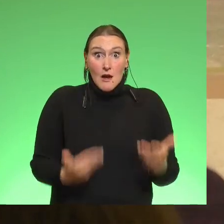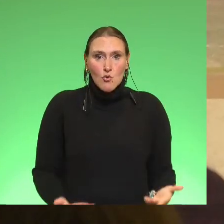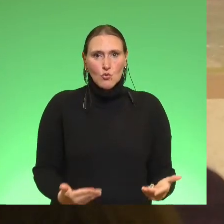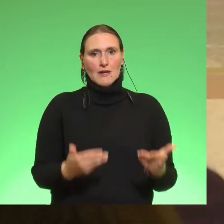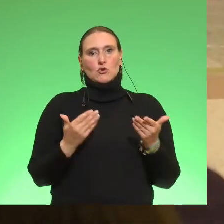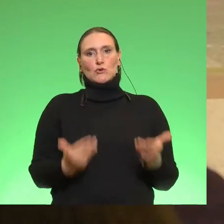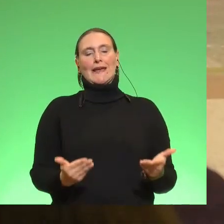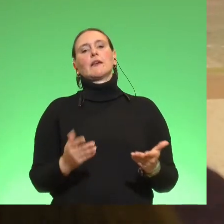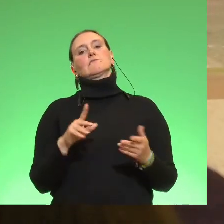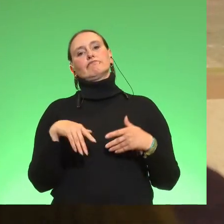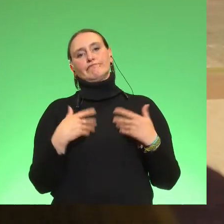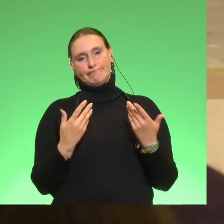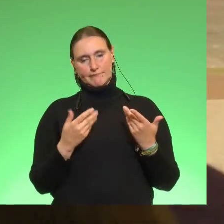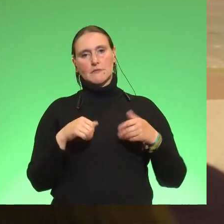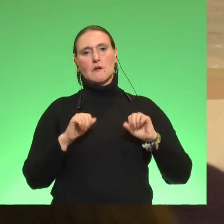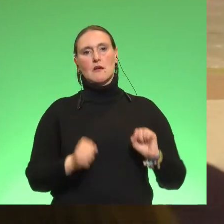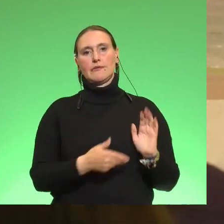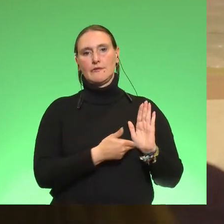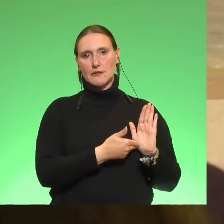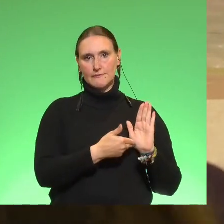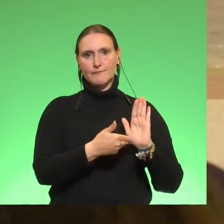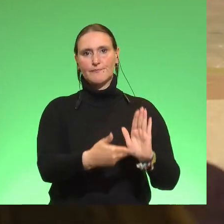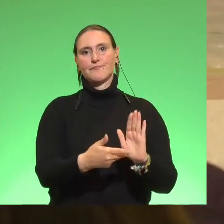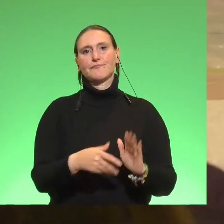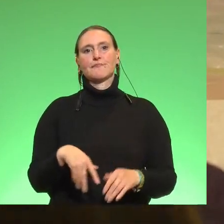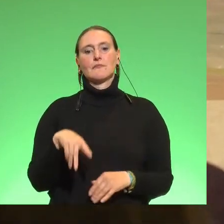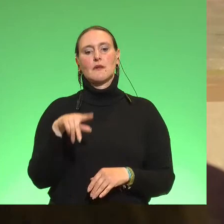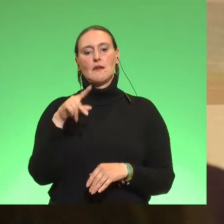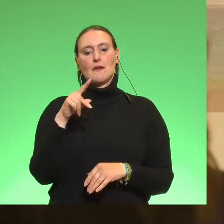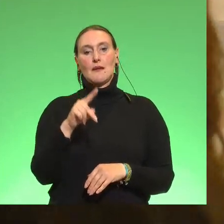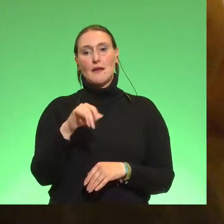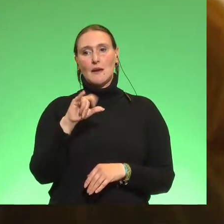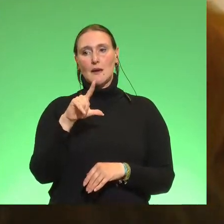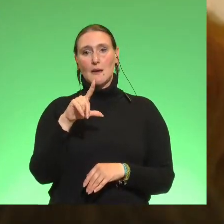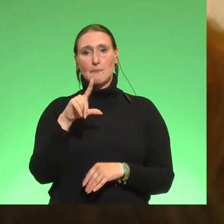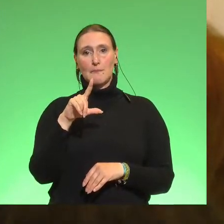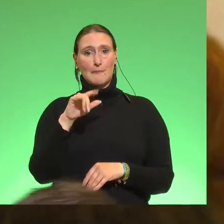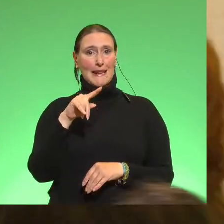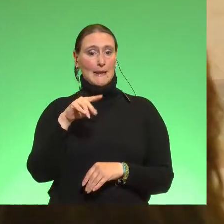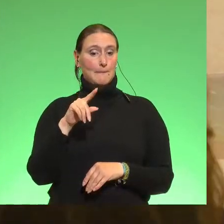of our dear friend, Philippe Pirotte. Philippe, would you come with us?